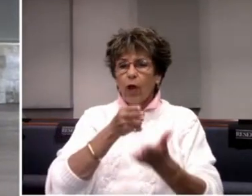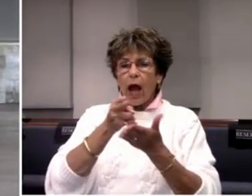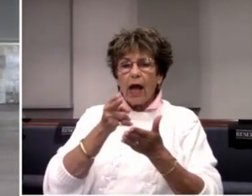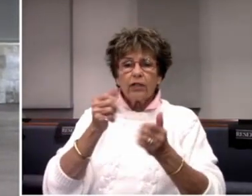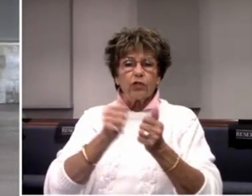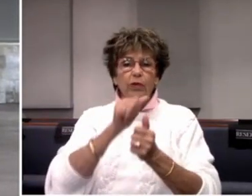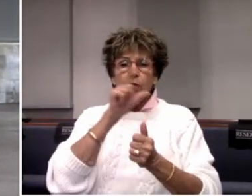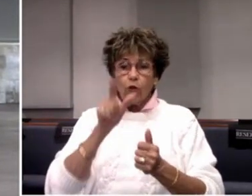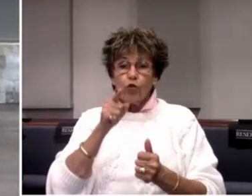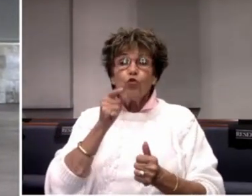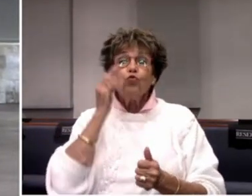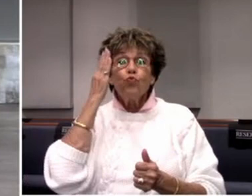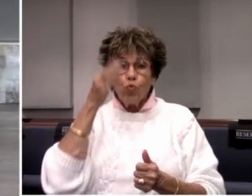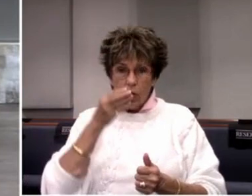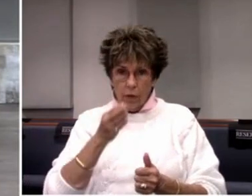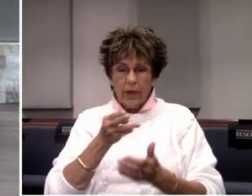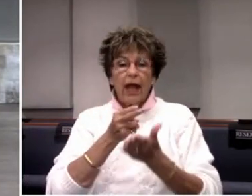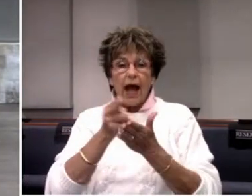you'll be honest with men.